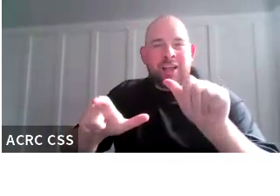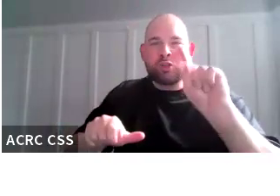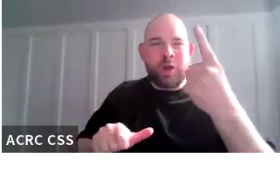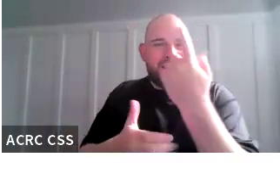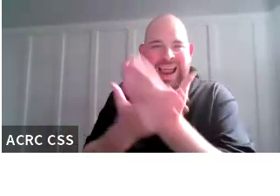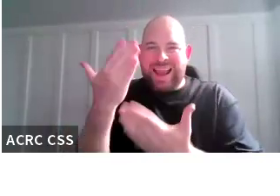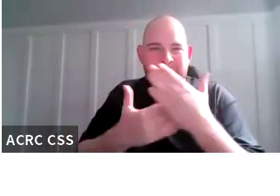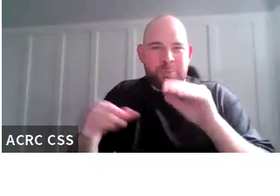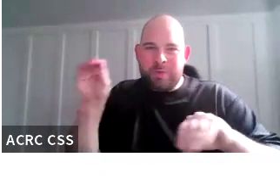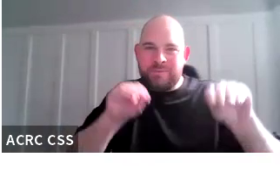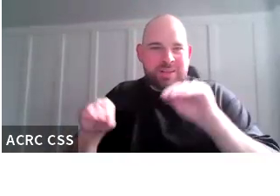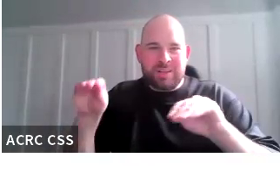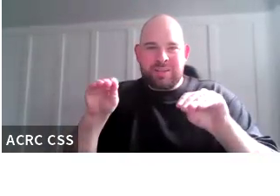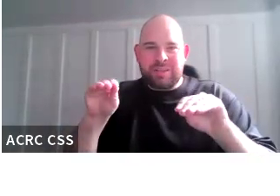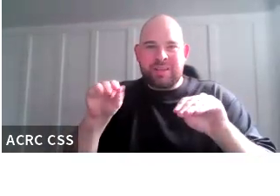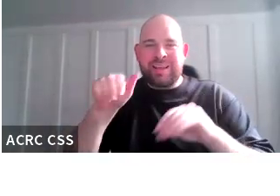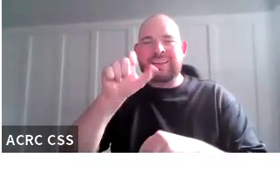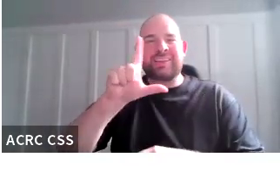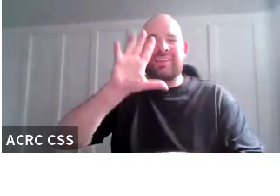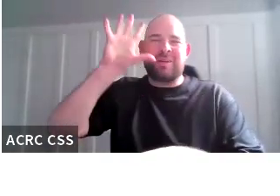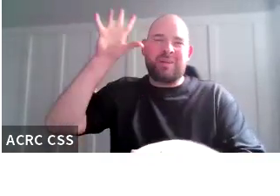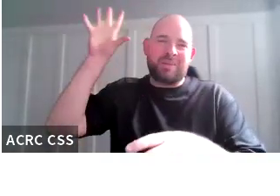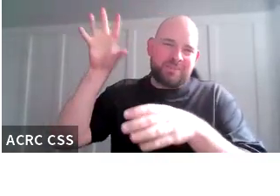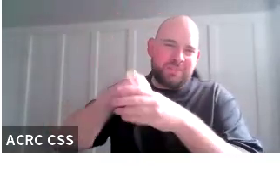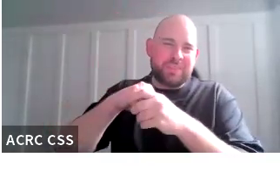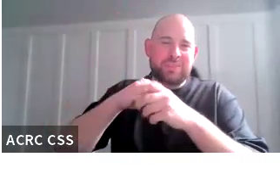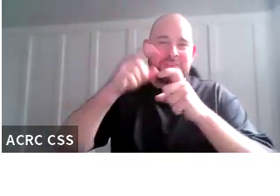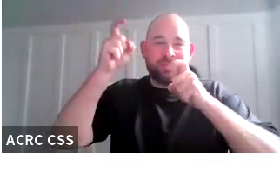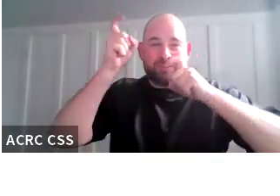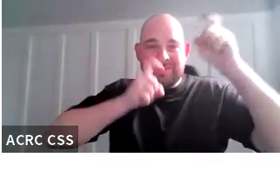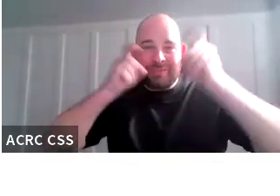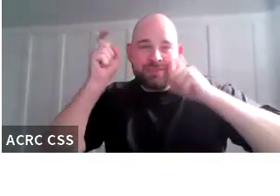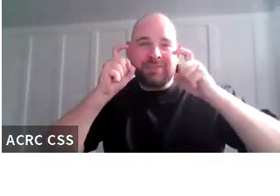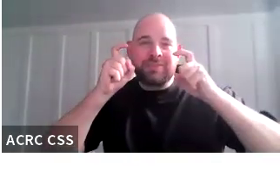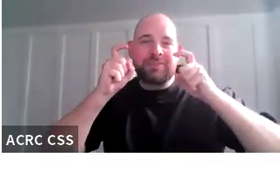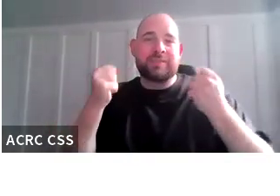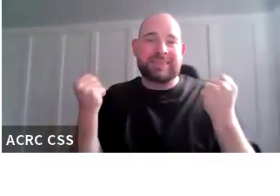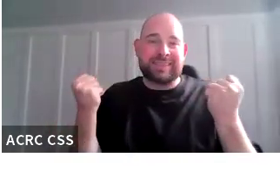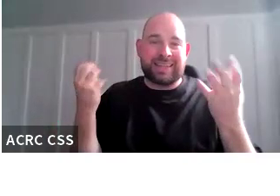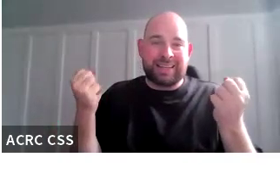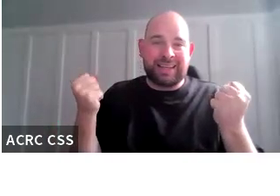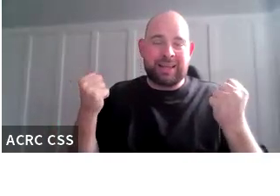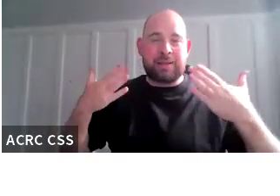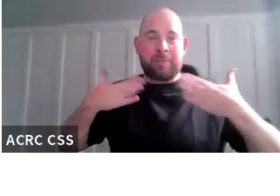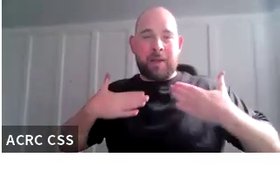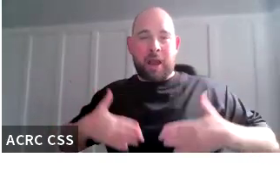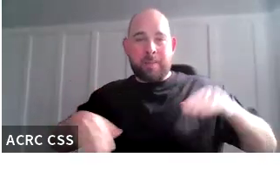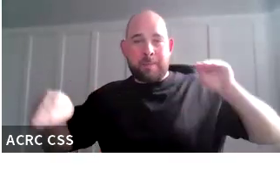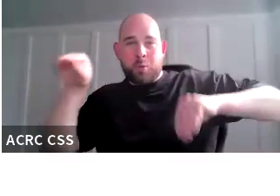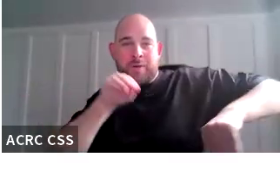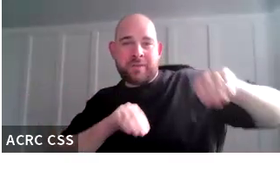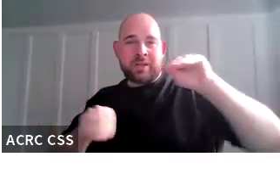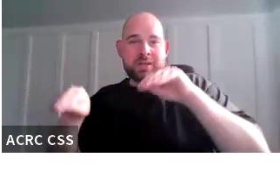lacked fluidity. ASL, again, is not just the hands. I think I've talked about this before. It involves body language, facial